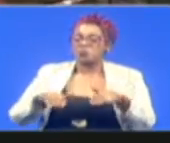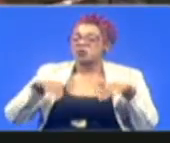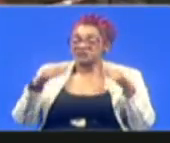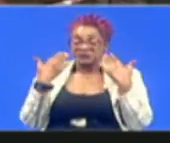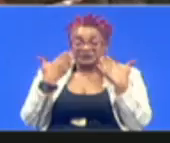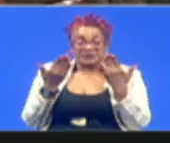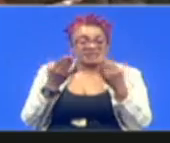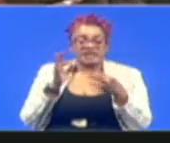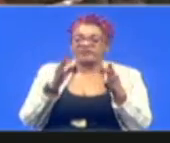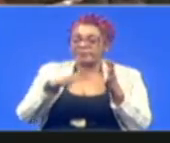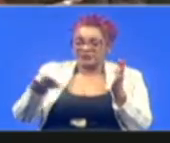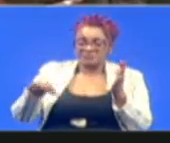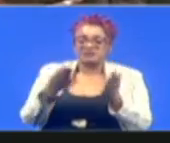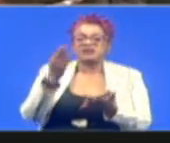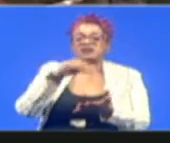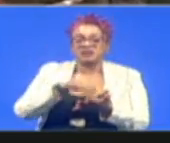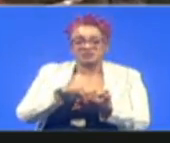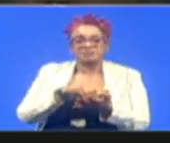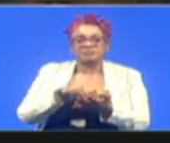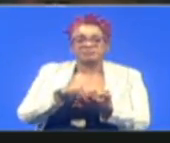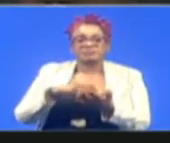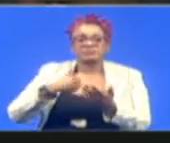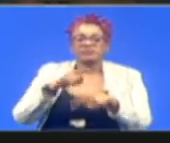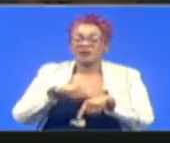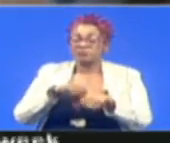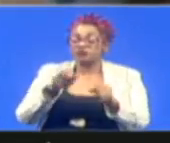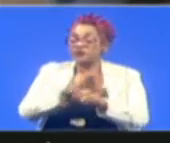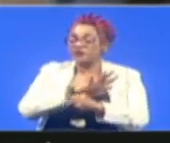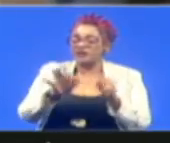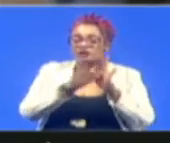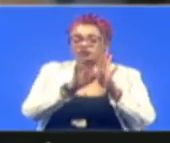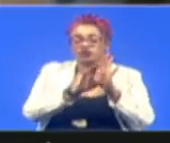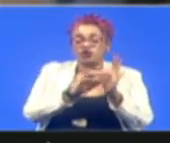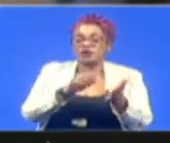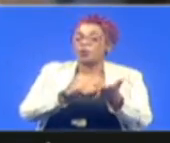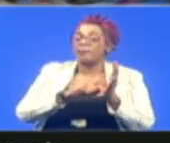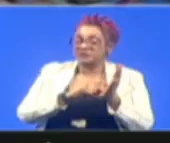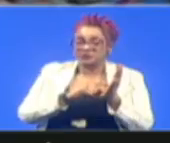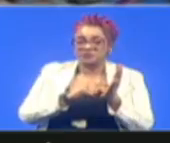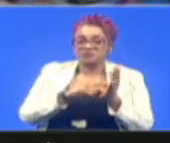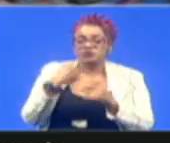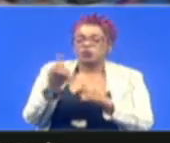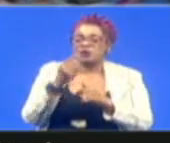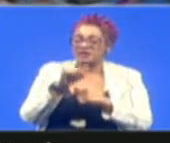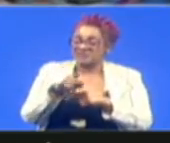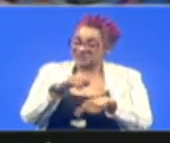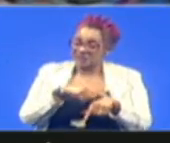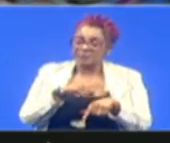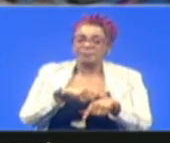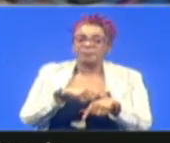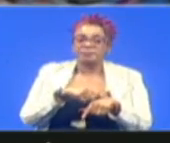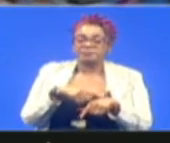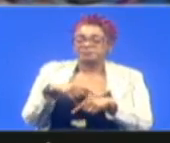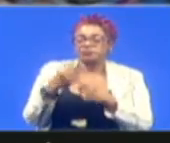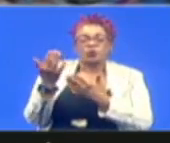Parliament once again races against time to fulfill the constitutional requirement. Only that this time, one